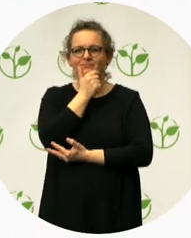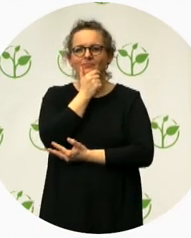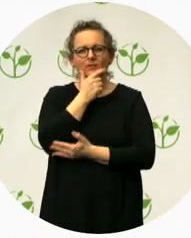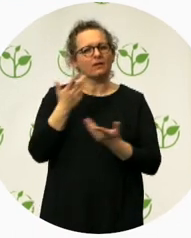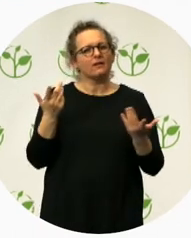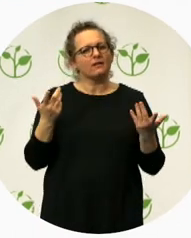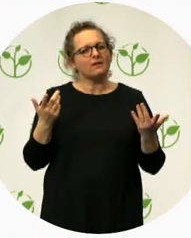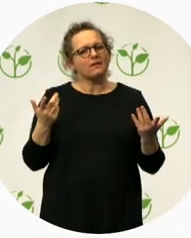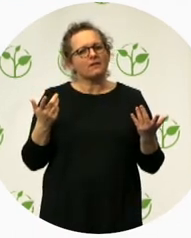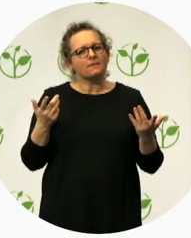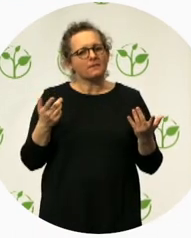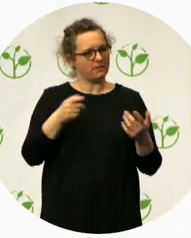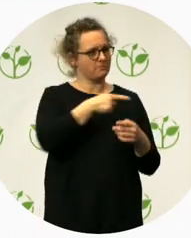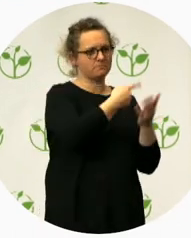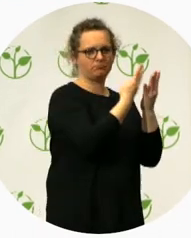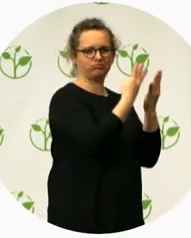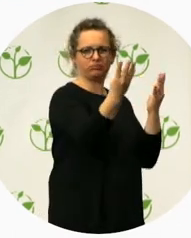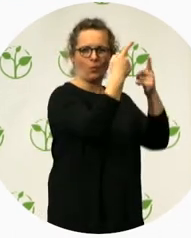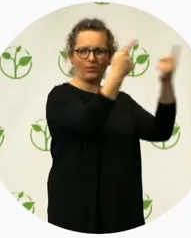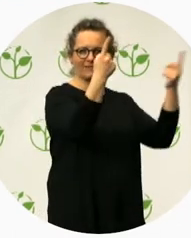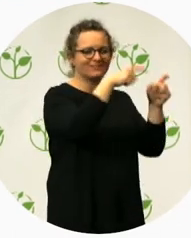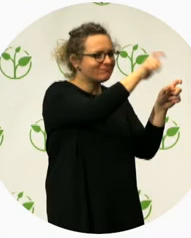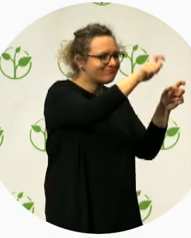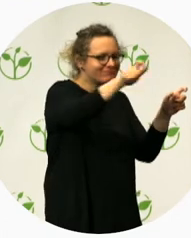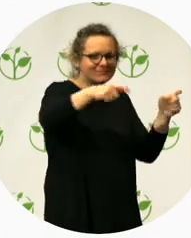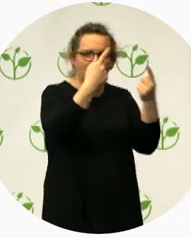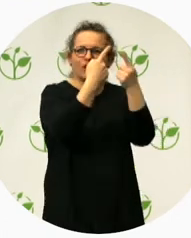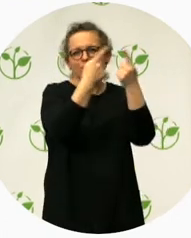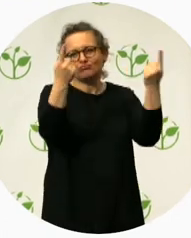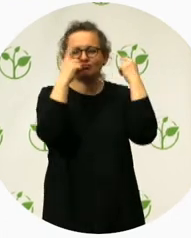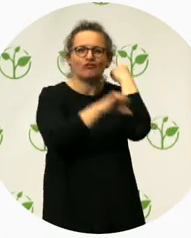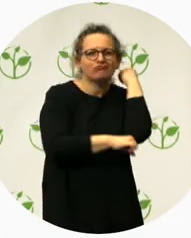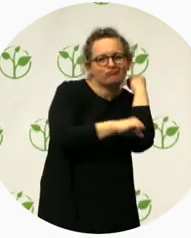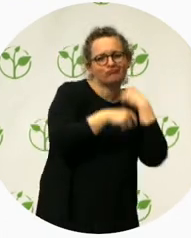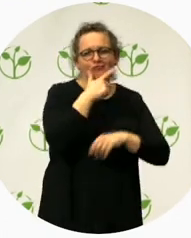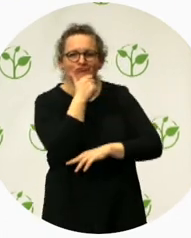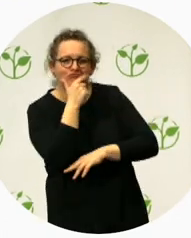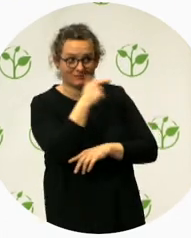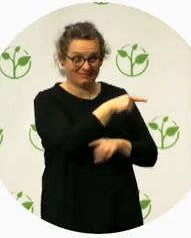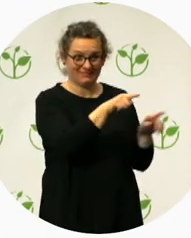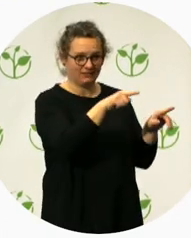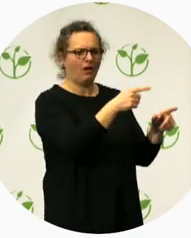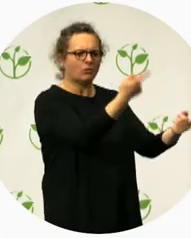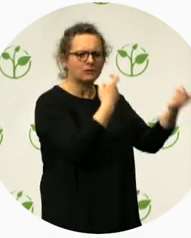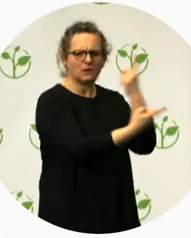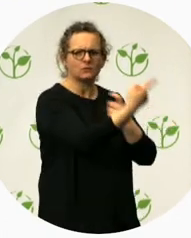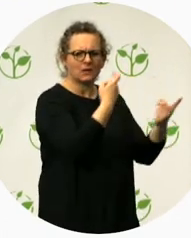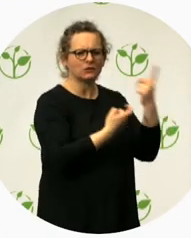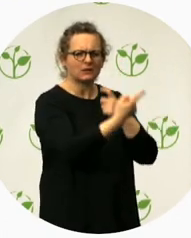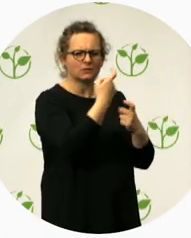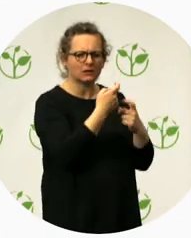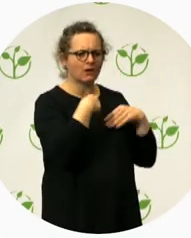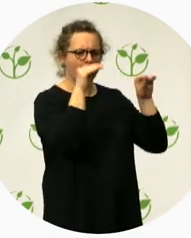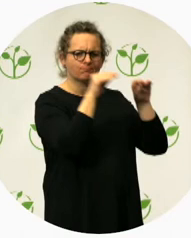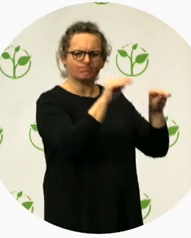this computer science AI class. Which is very interesting, actually. And so as Jill was going through the class, the students had no